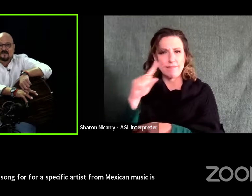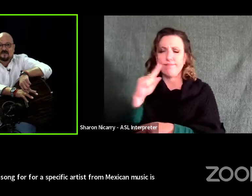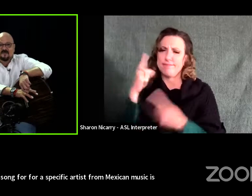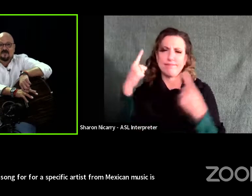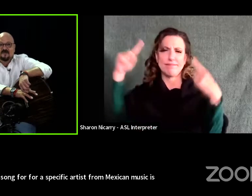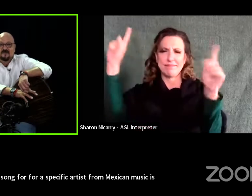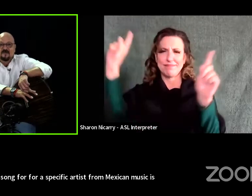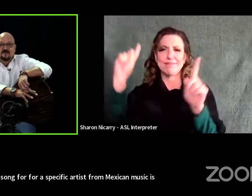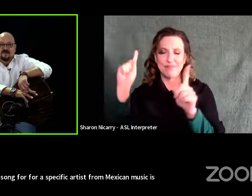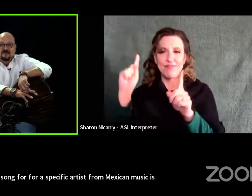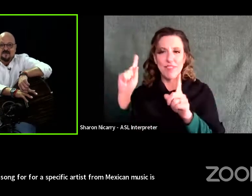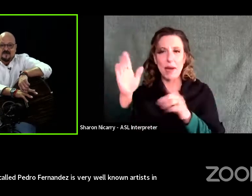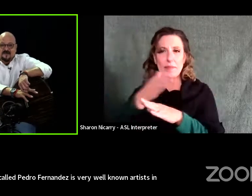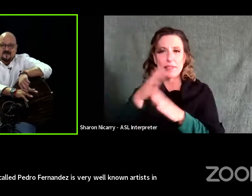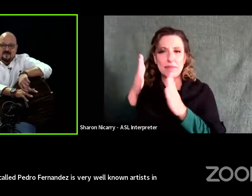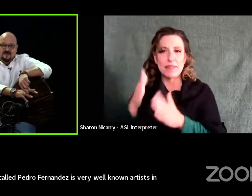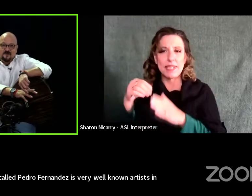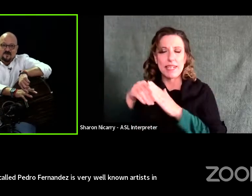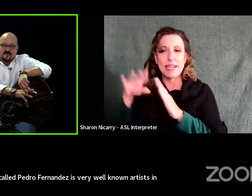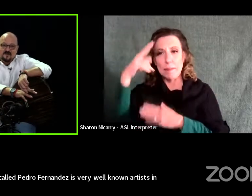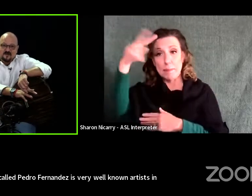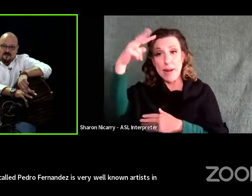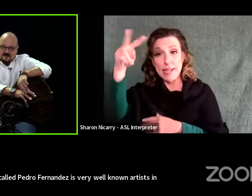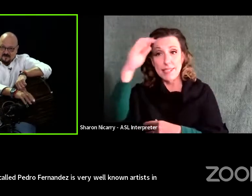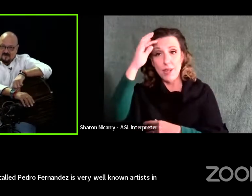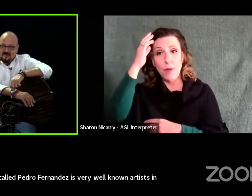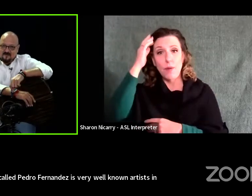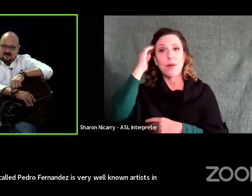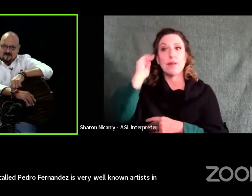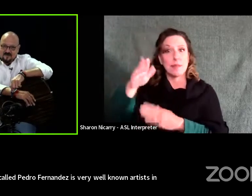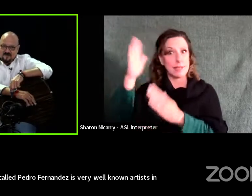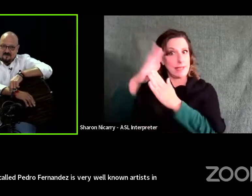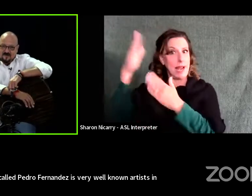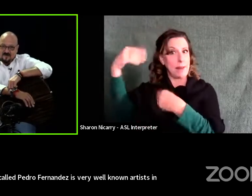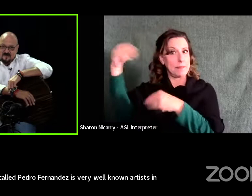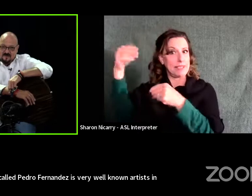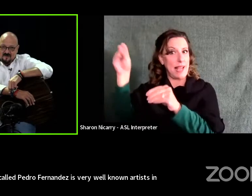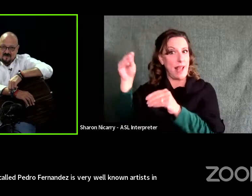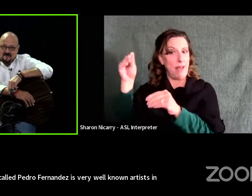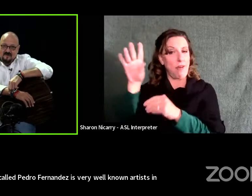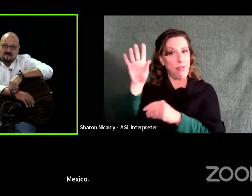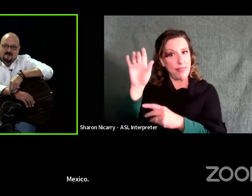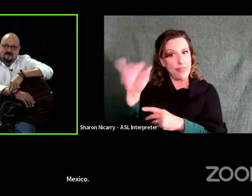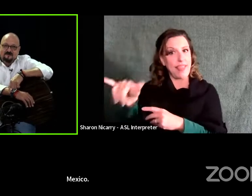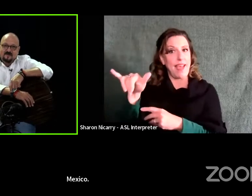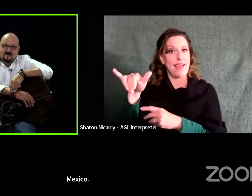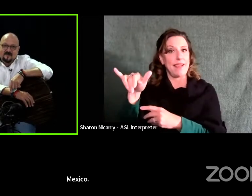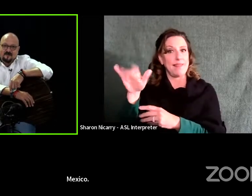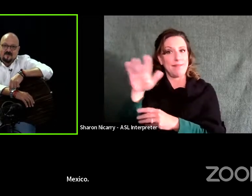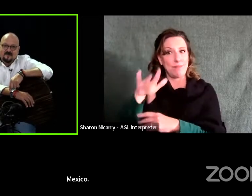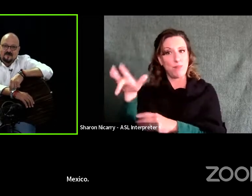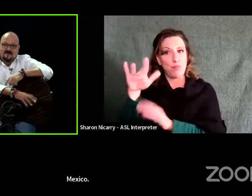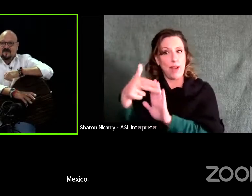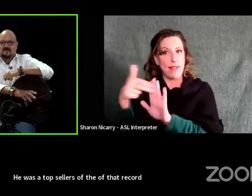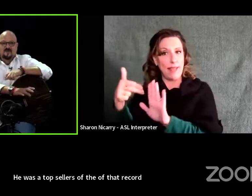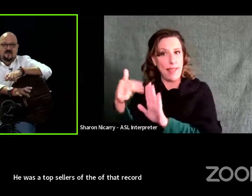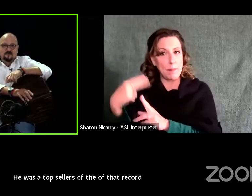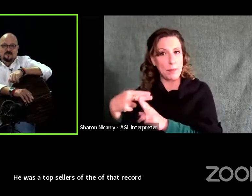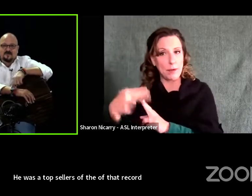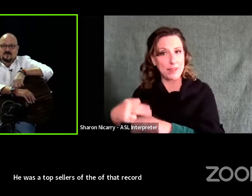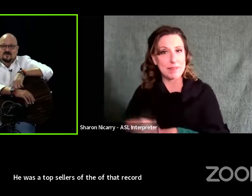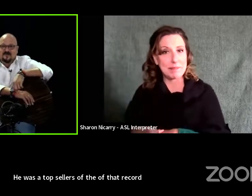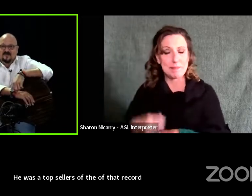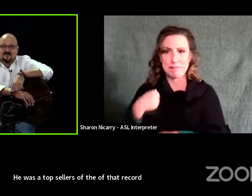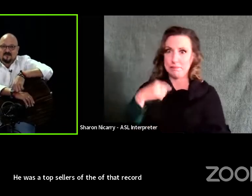artist in Mexico. And he was a top seller of that record label. I was getting